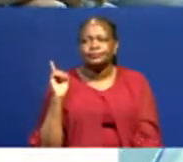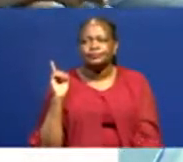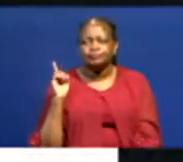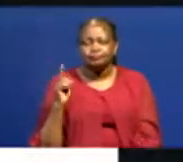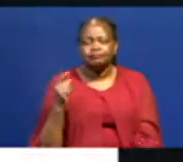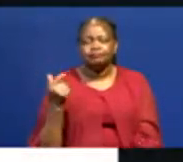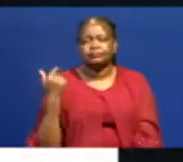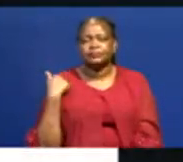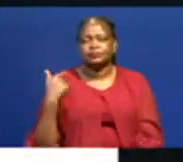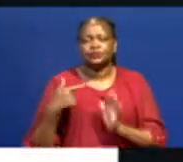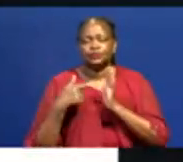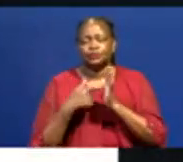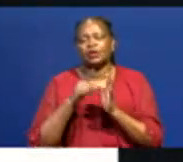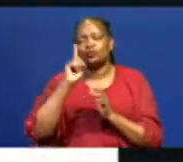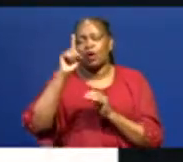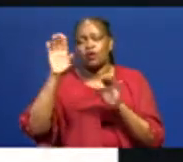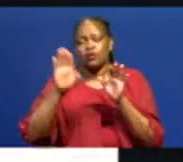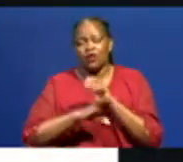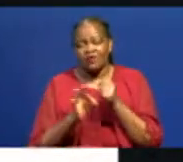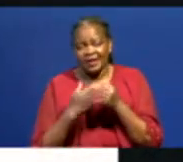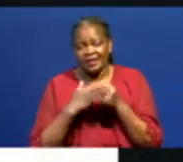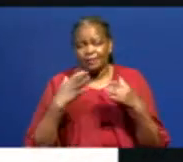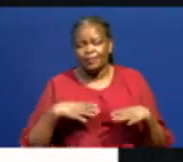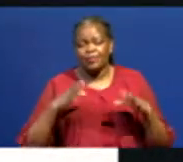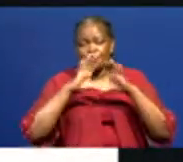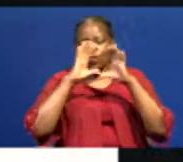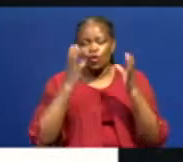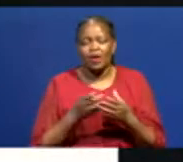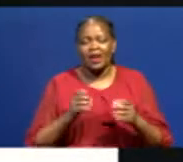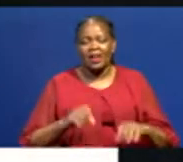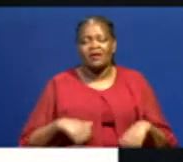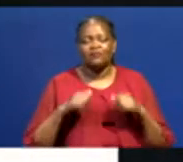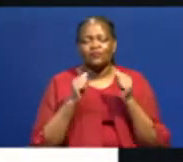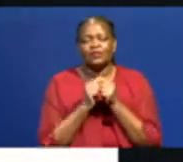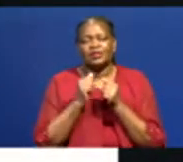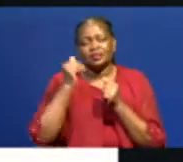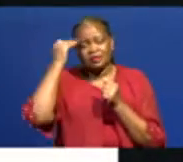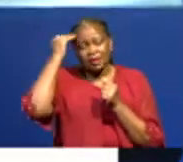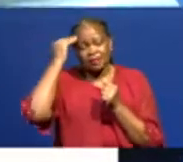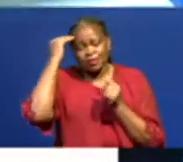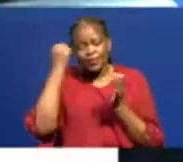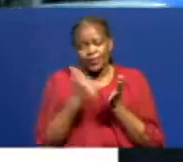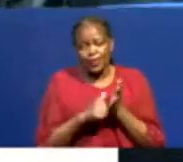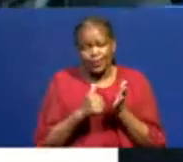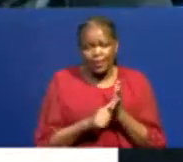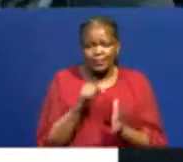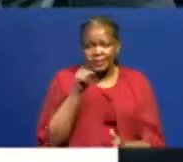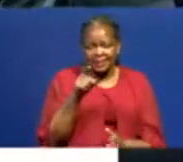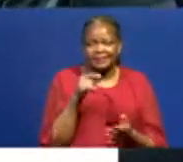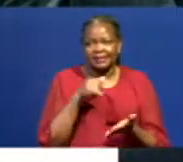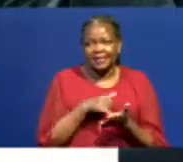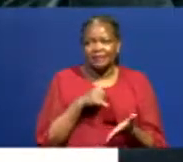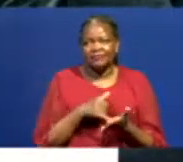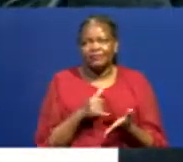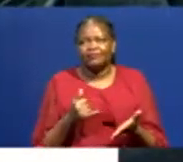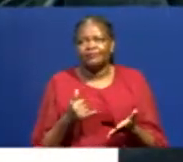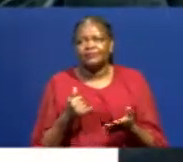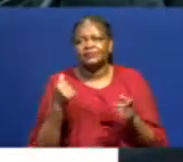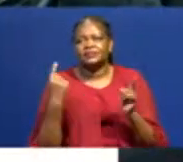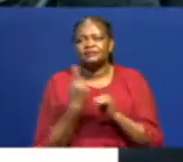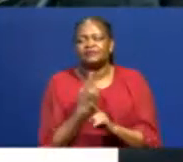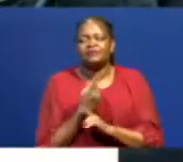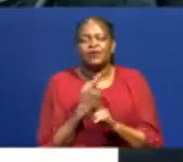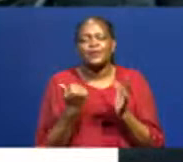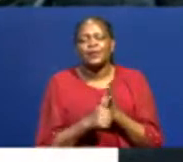Statistics show that one in every eight people in the world lives with a mental disorder. These disorders involve significant disturbances